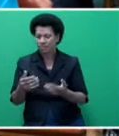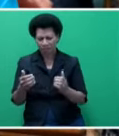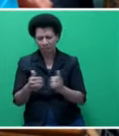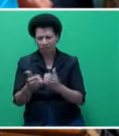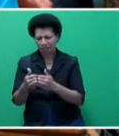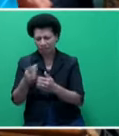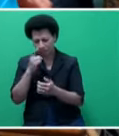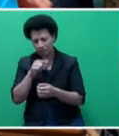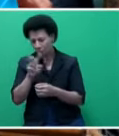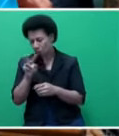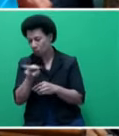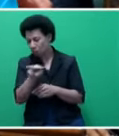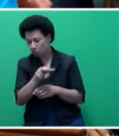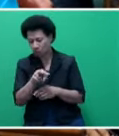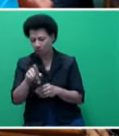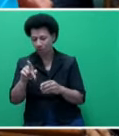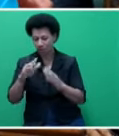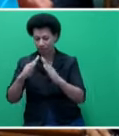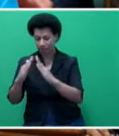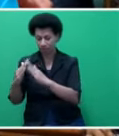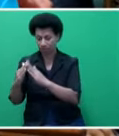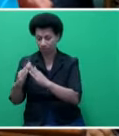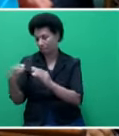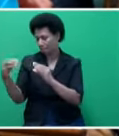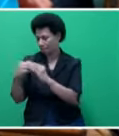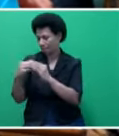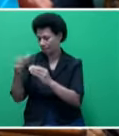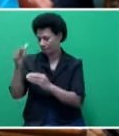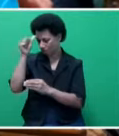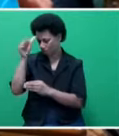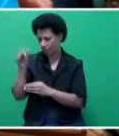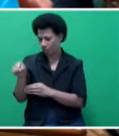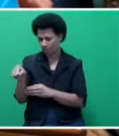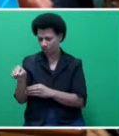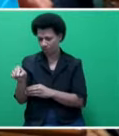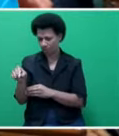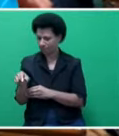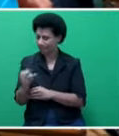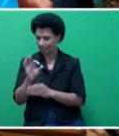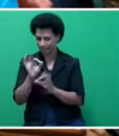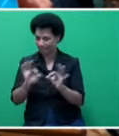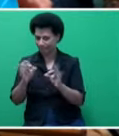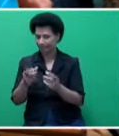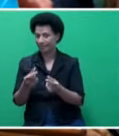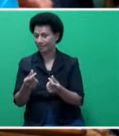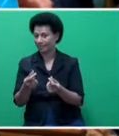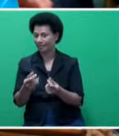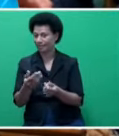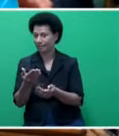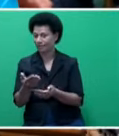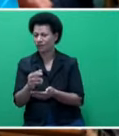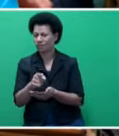looking for properties, I think the banks also know that it would not be easy to get those